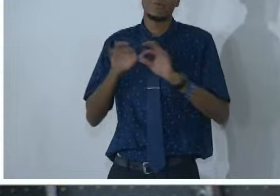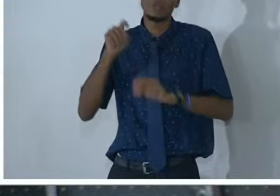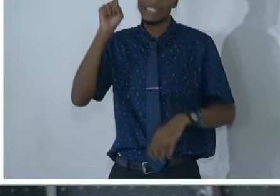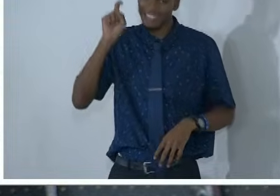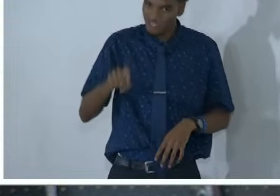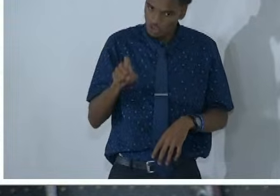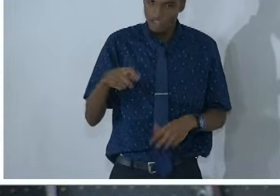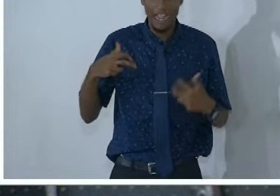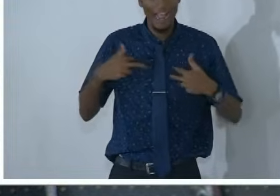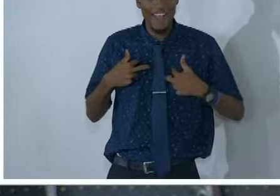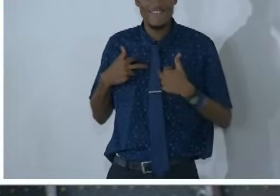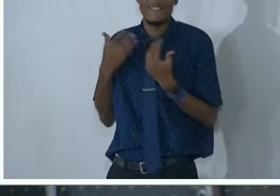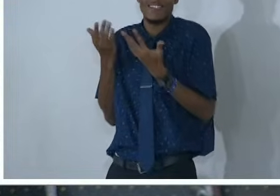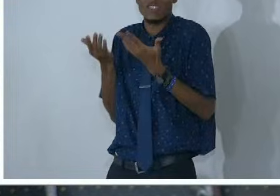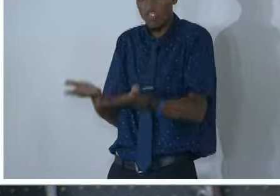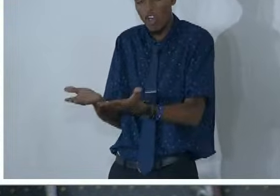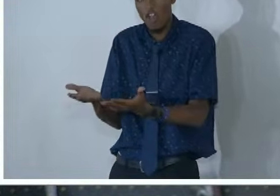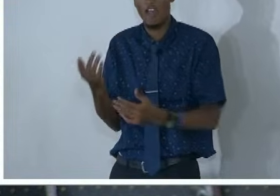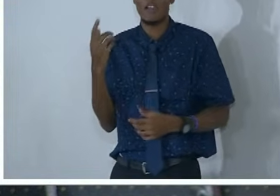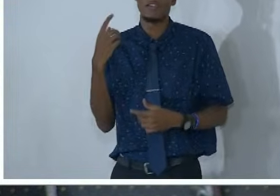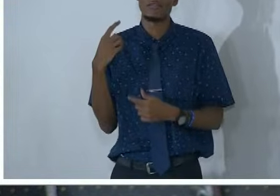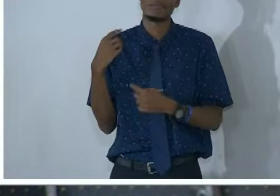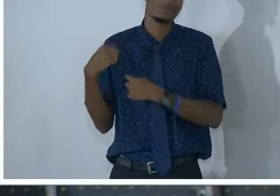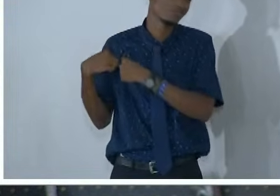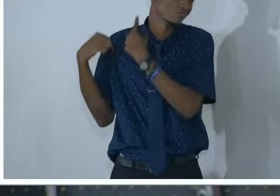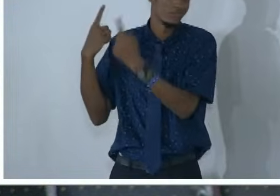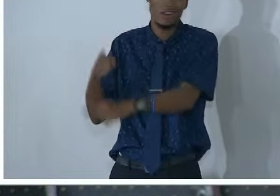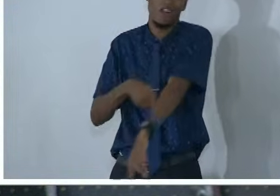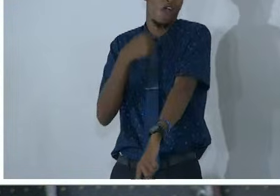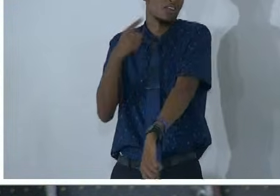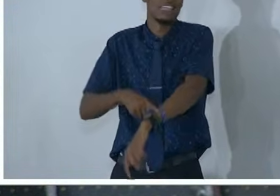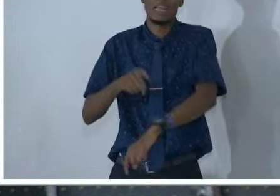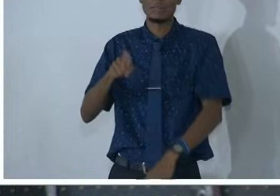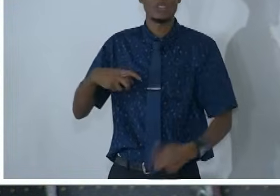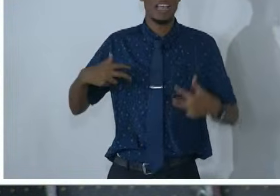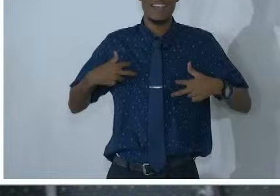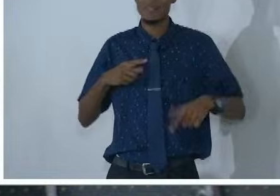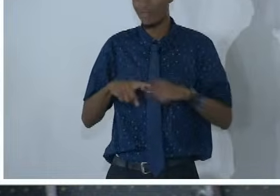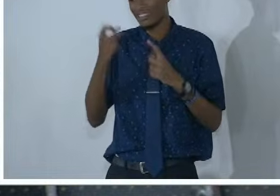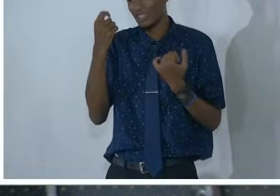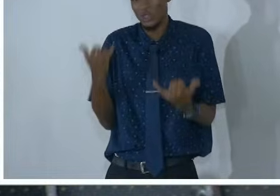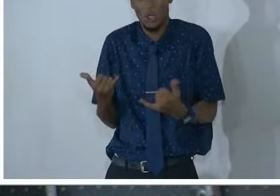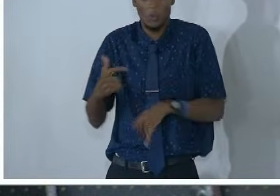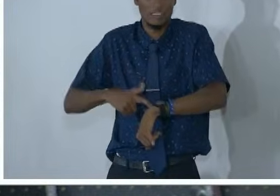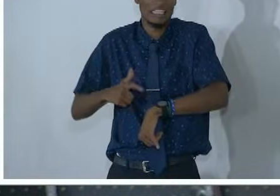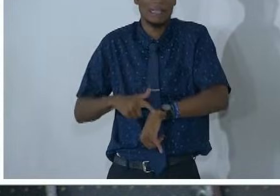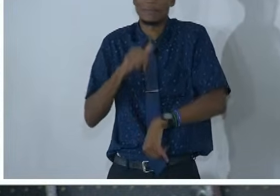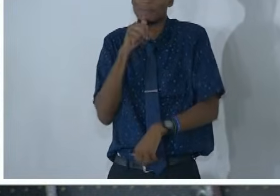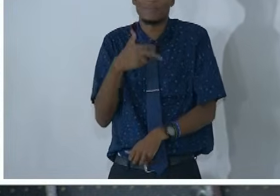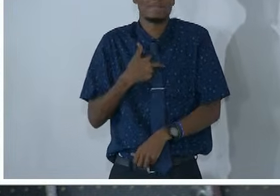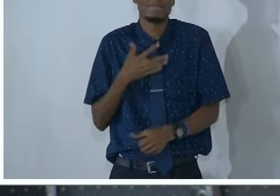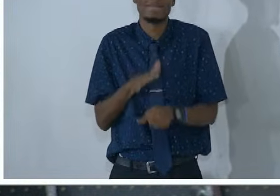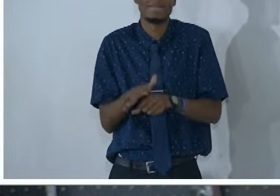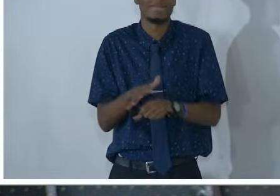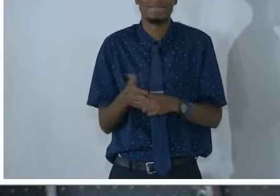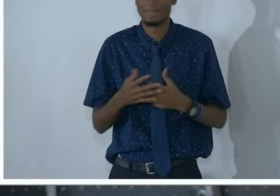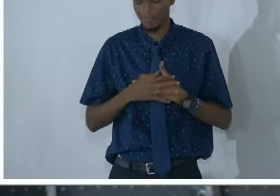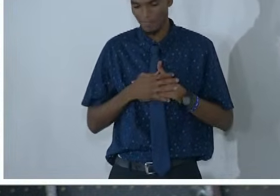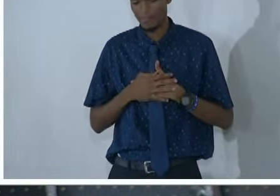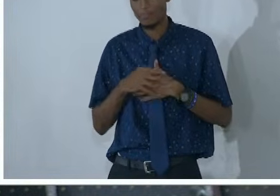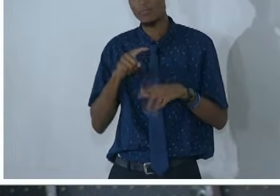existed for a long time, but there's no time like now. I want to just reference a